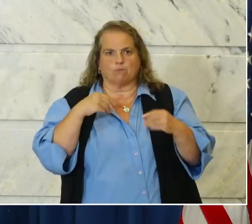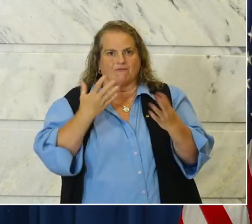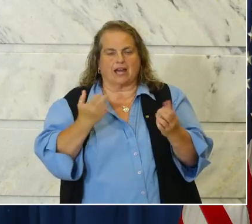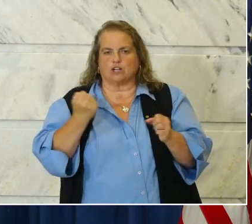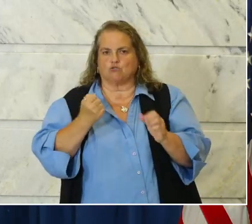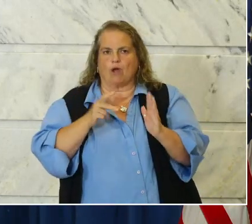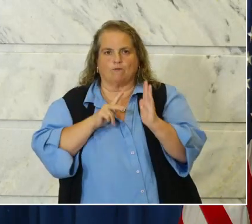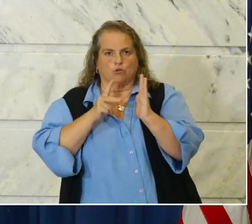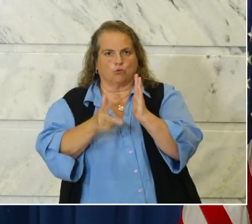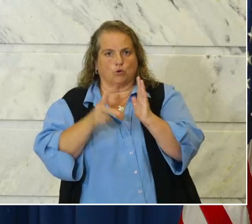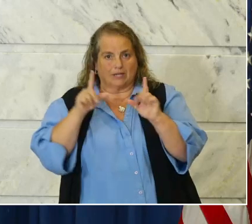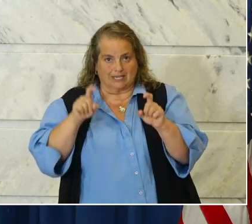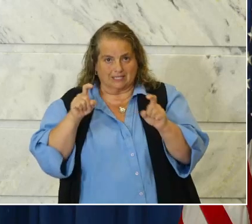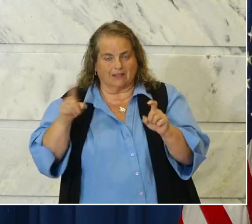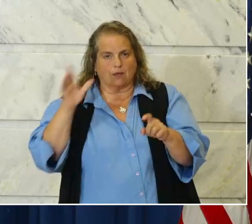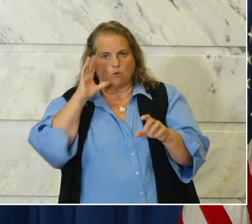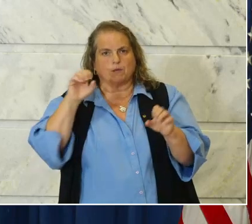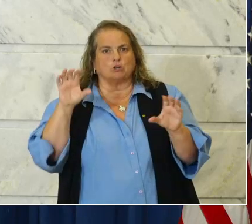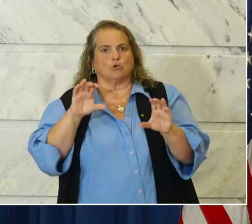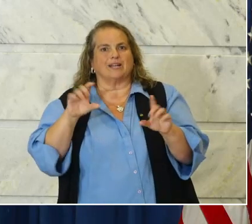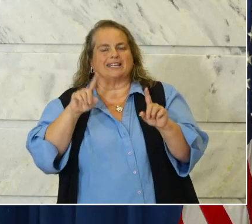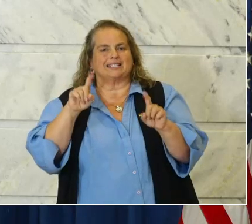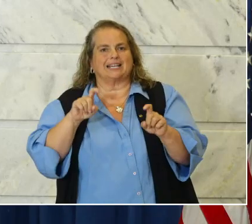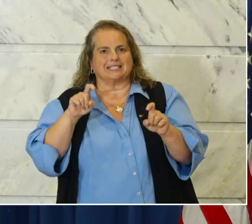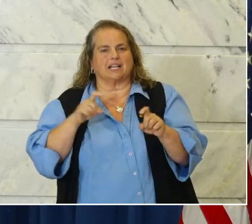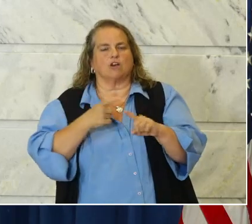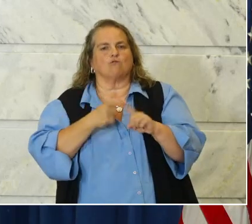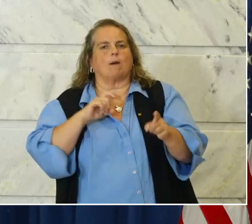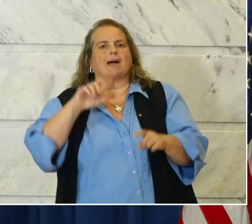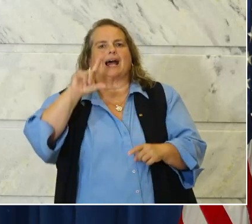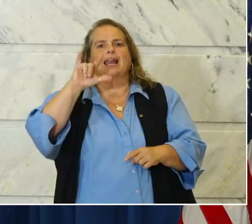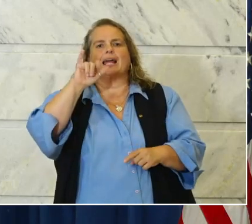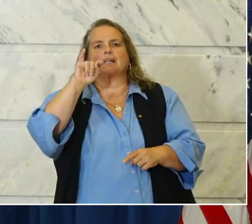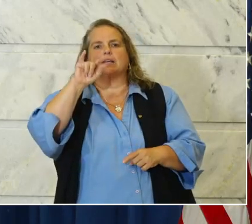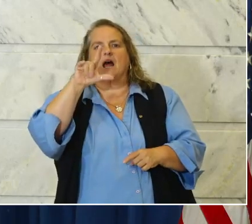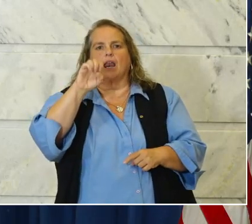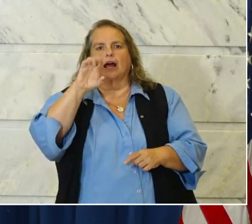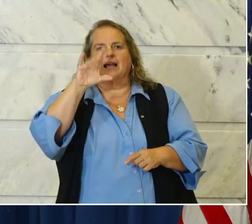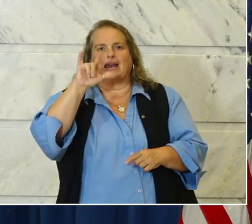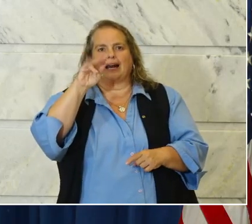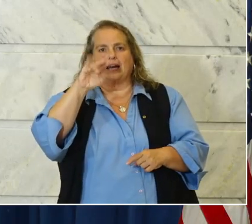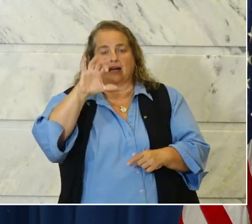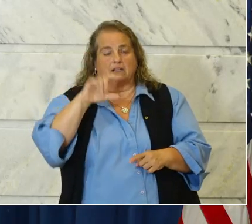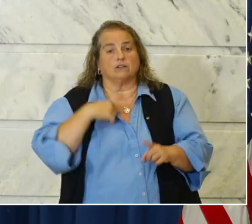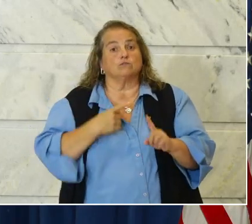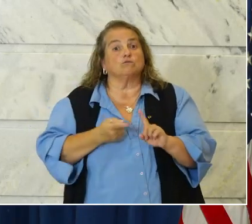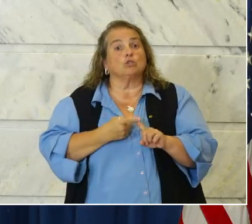drive-through testing. They'll be doing testings out of the little clinic. Let me first say thank you.